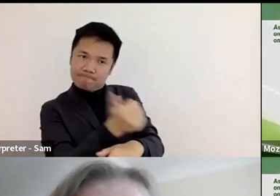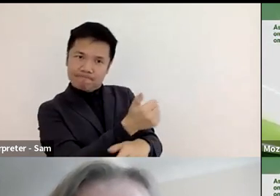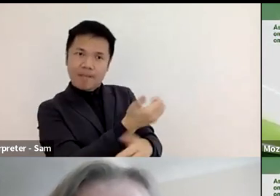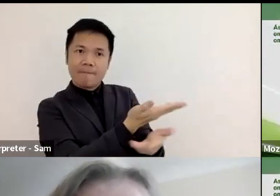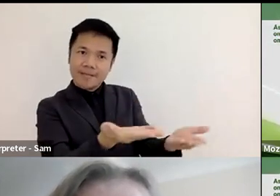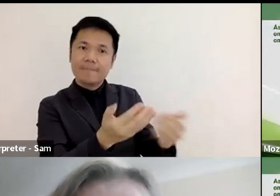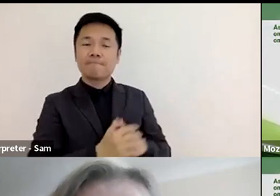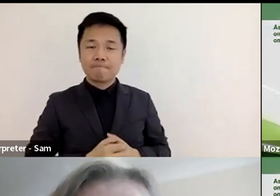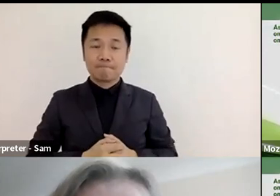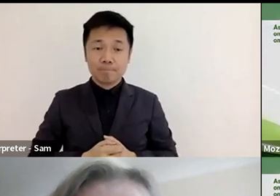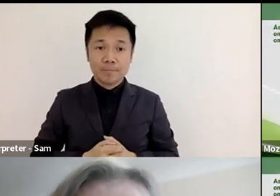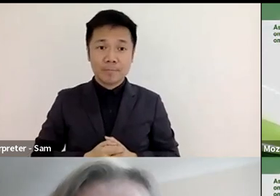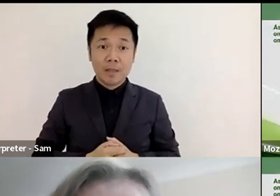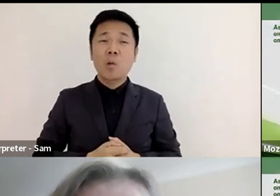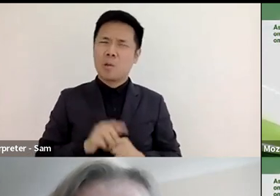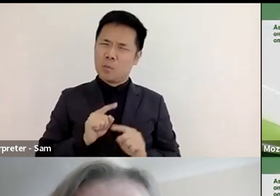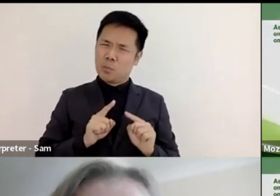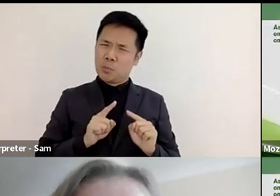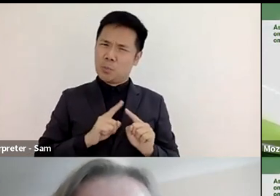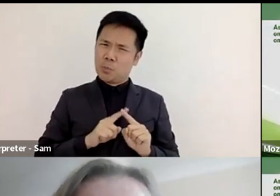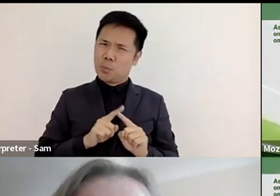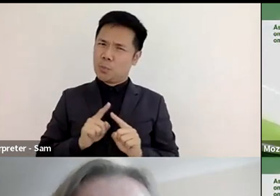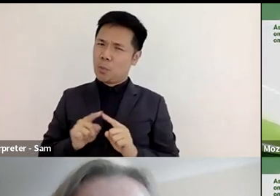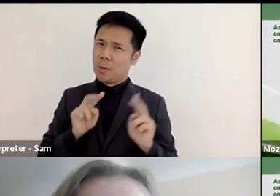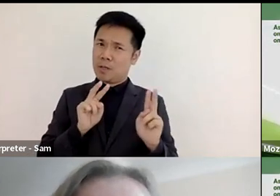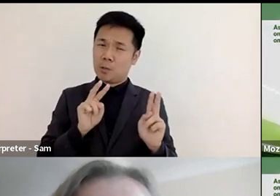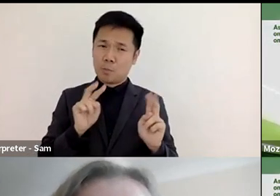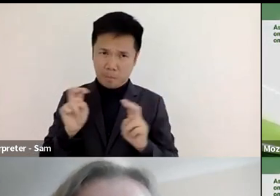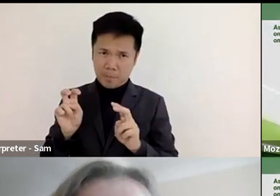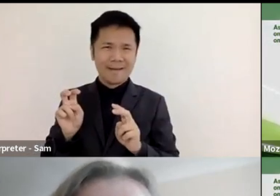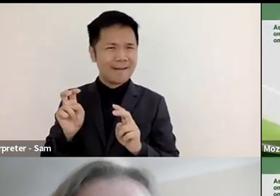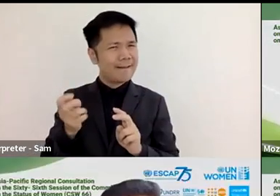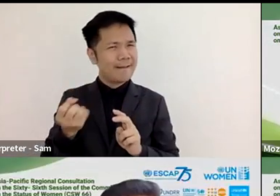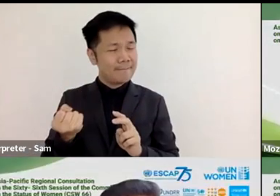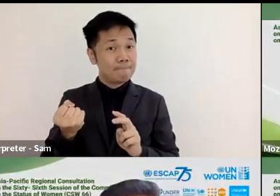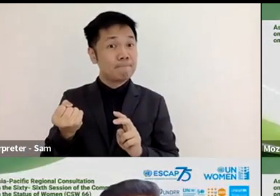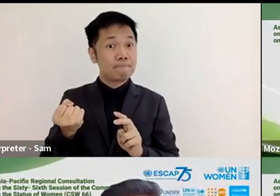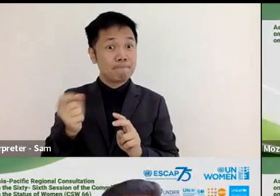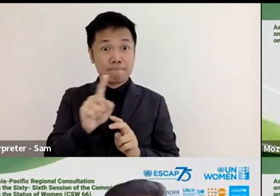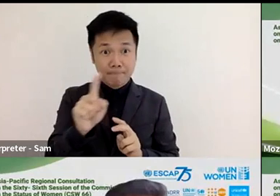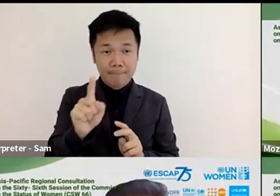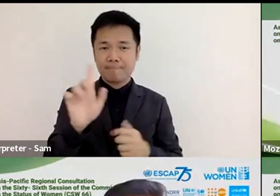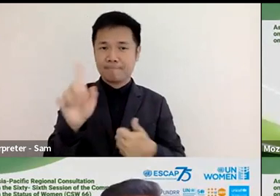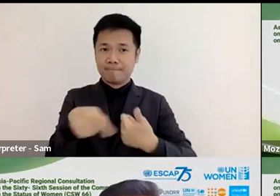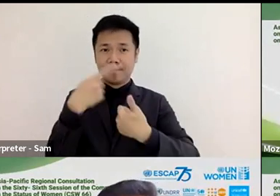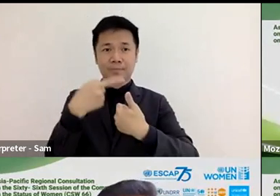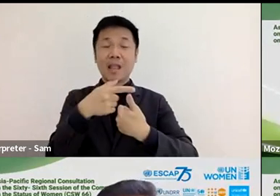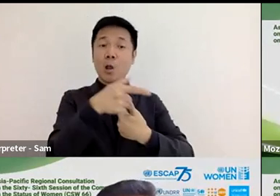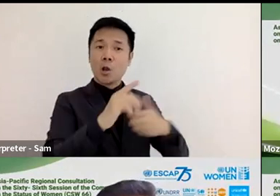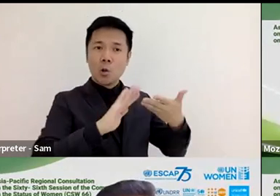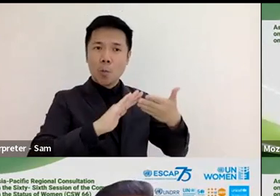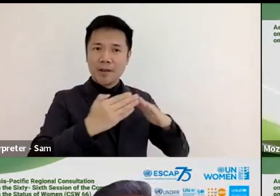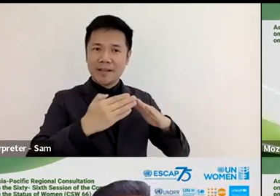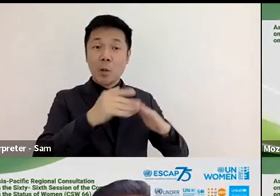There have been different issues related to your question. Firstly, women in the community at the beginning